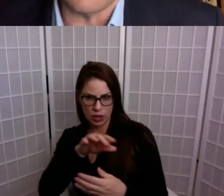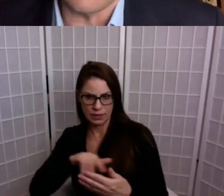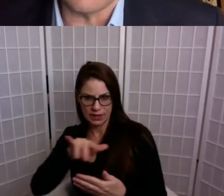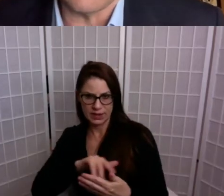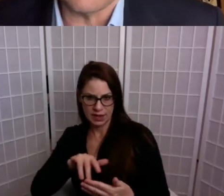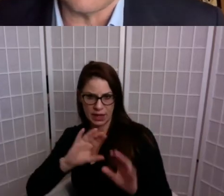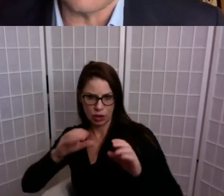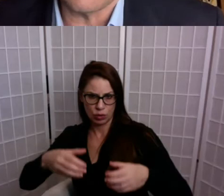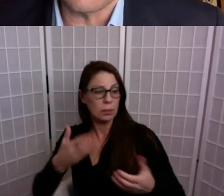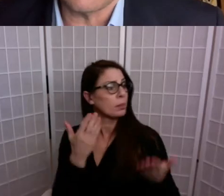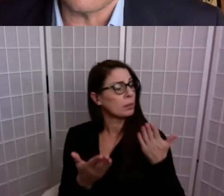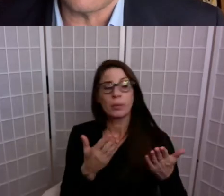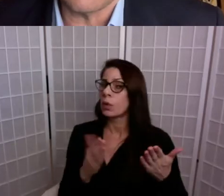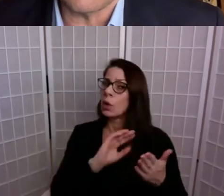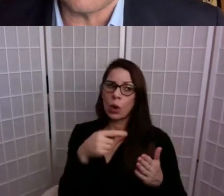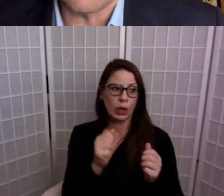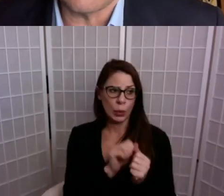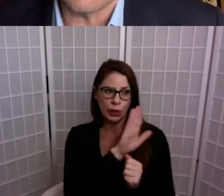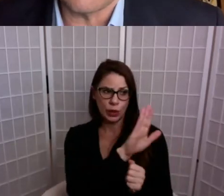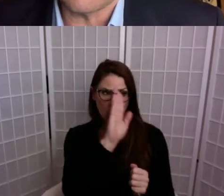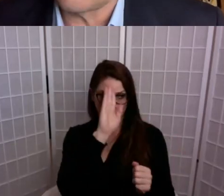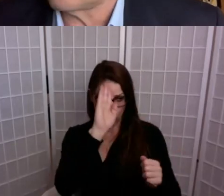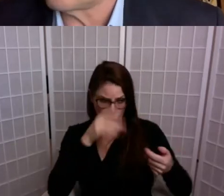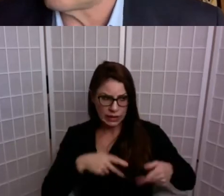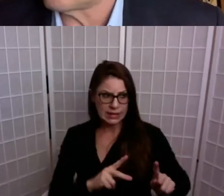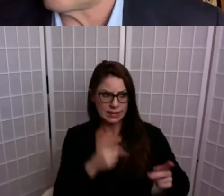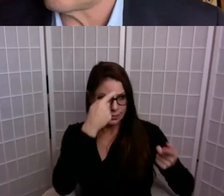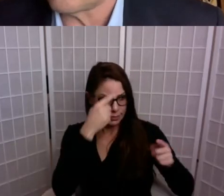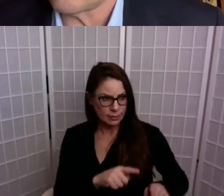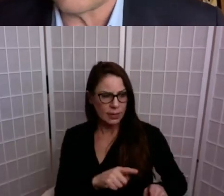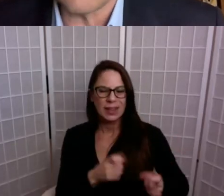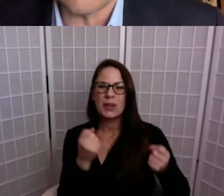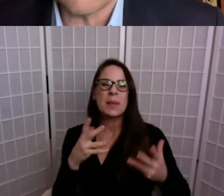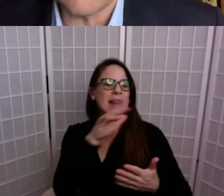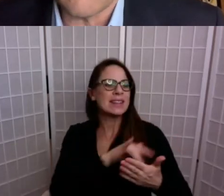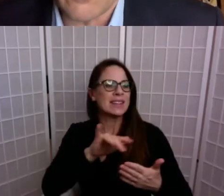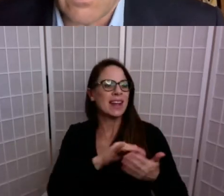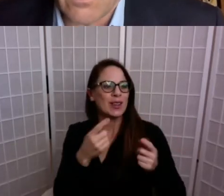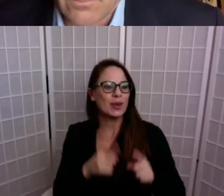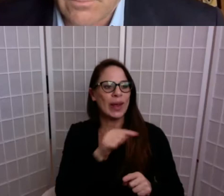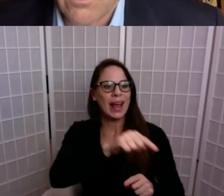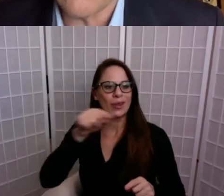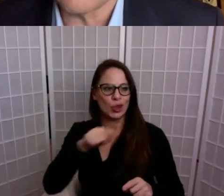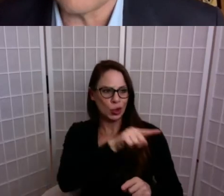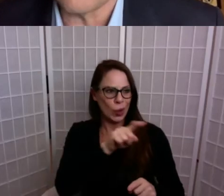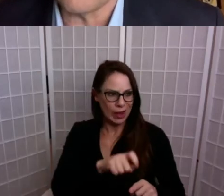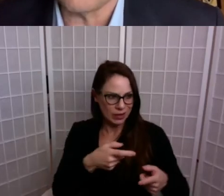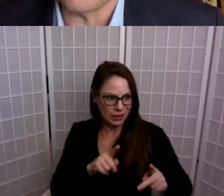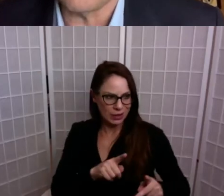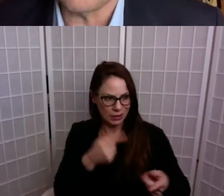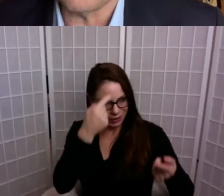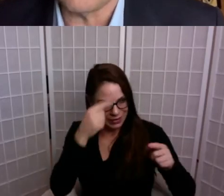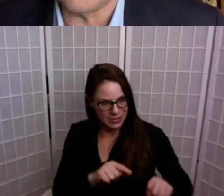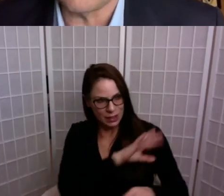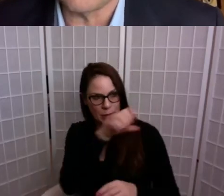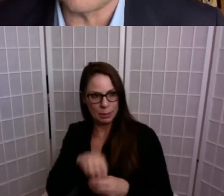Maybe, only with your consent. So there are lots of studies going on out there. You'd have to consent to being a part of that study. Dr. Barth and